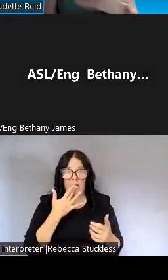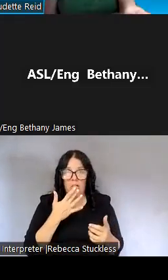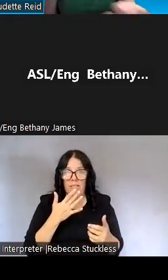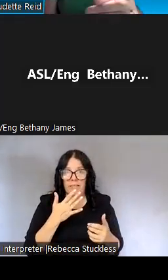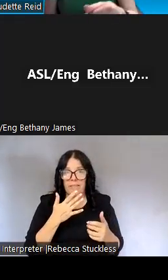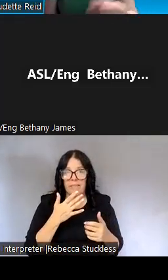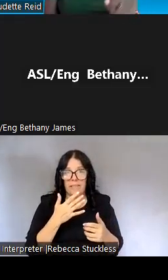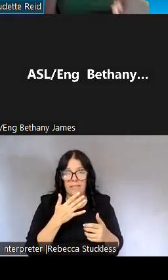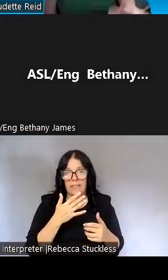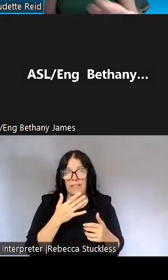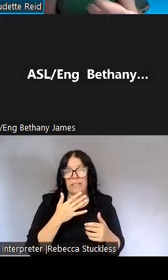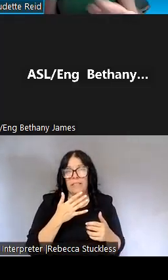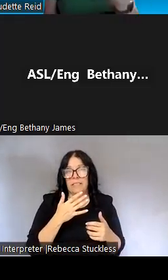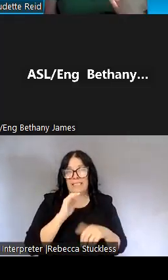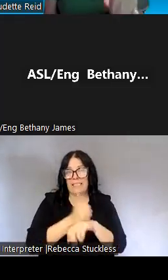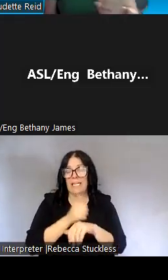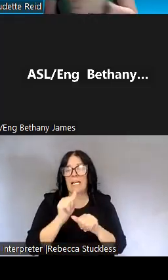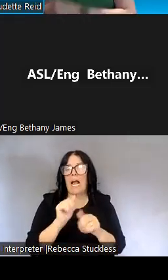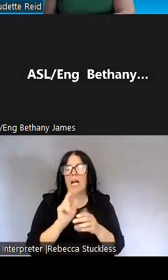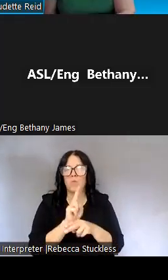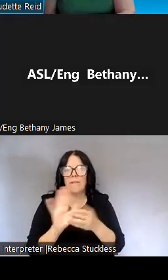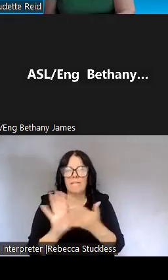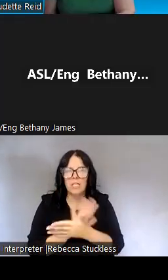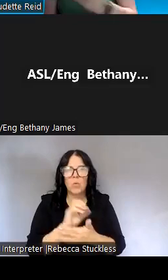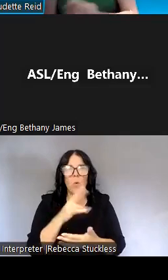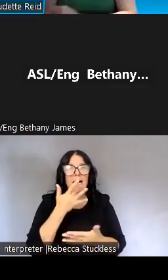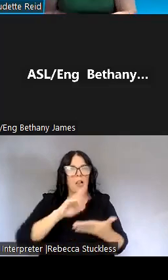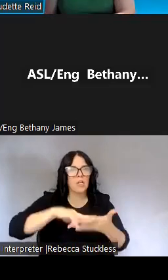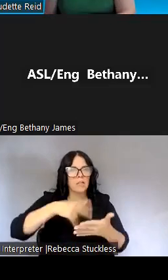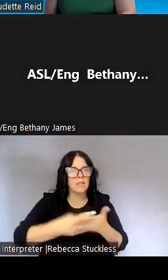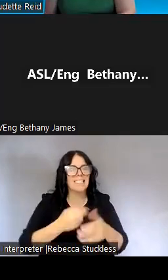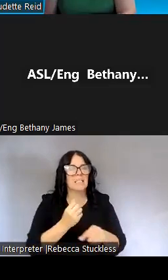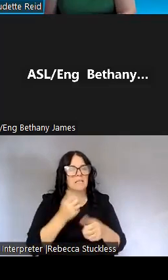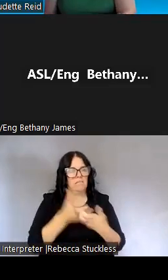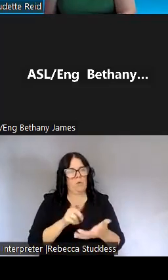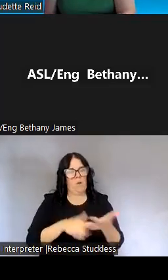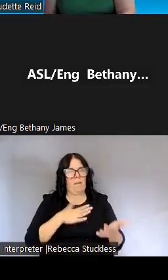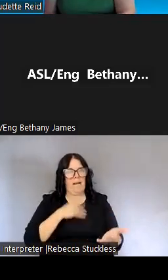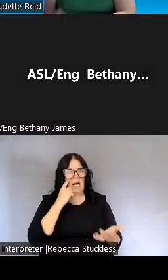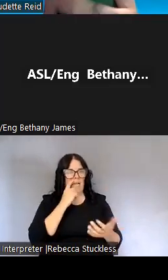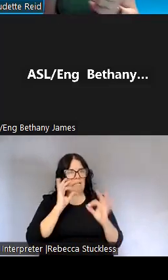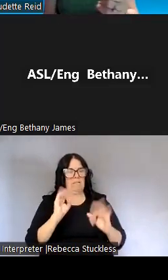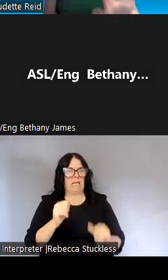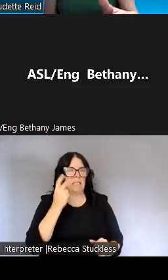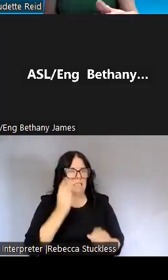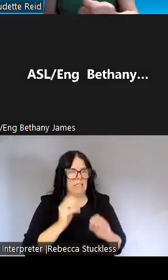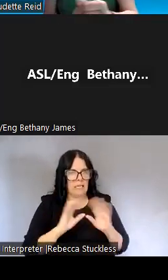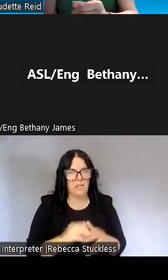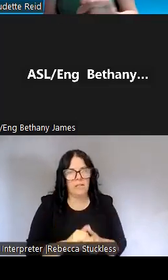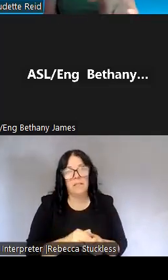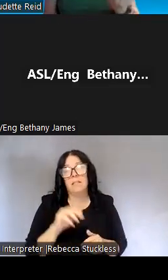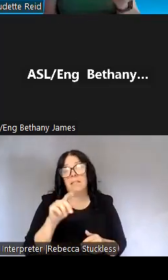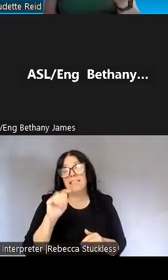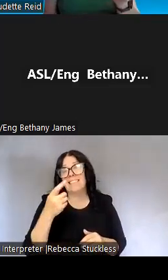you can invert the colors to see what makes it easiest to be able to see. You can increase the text